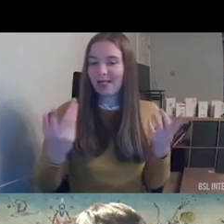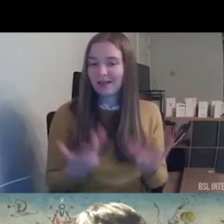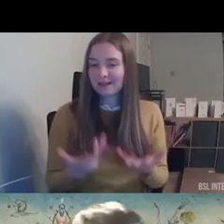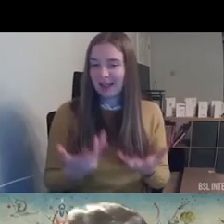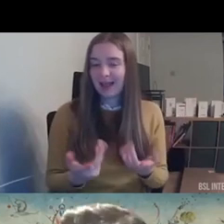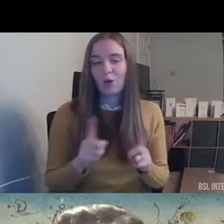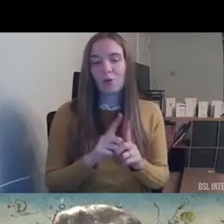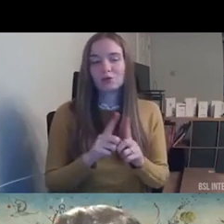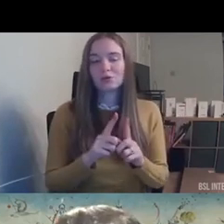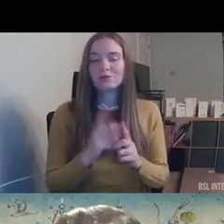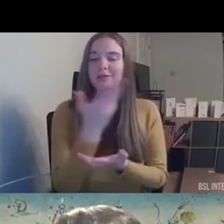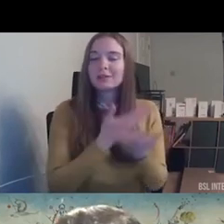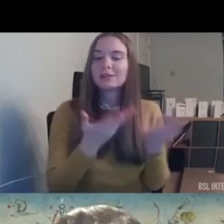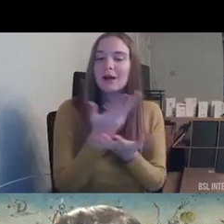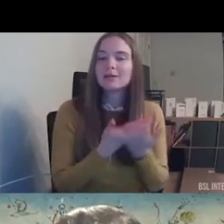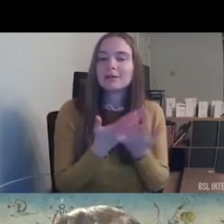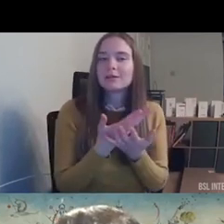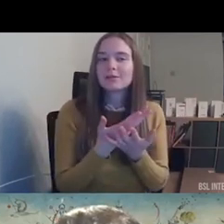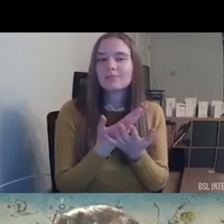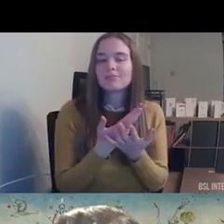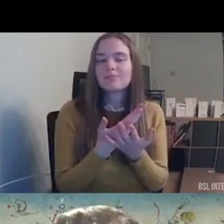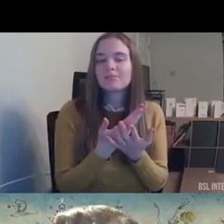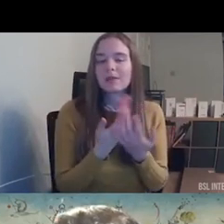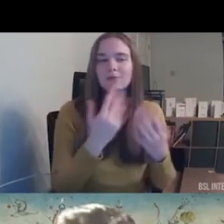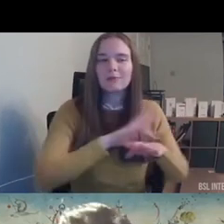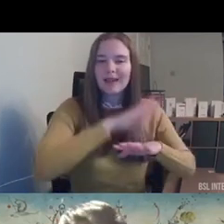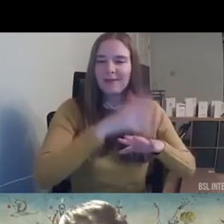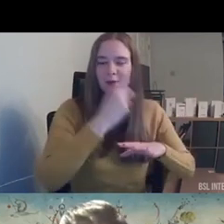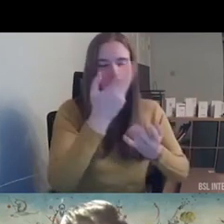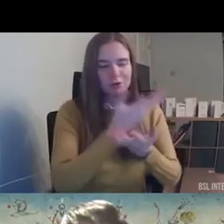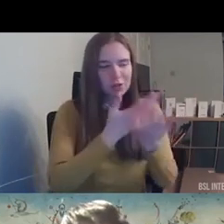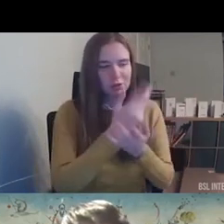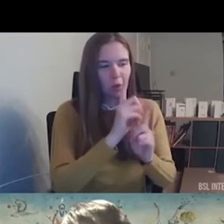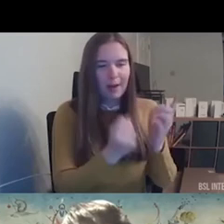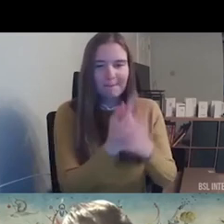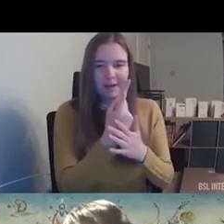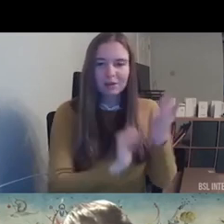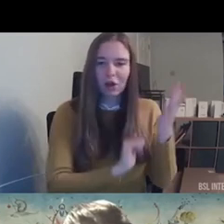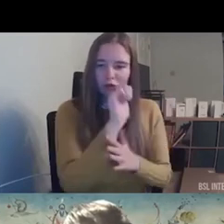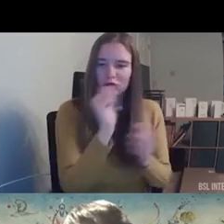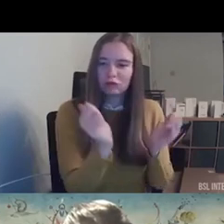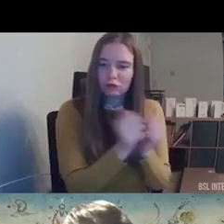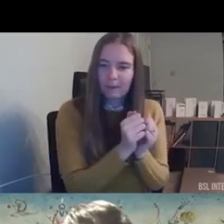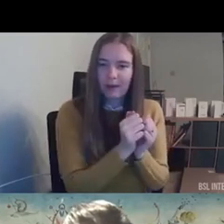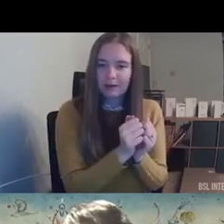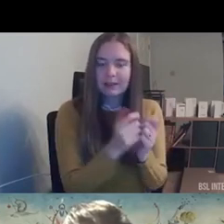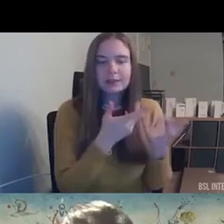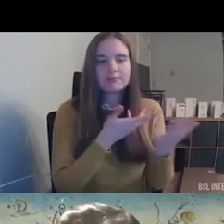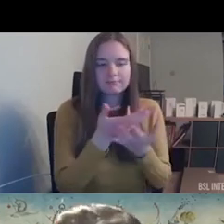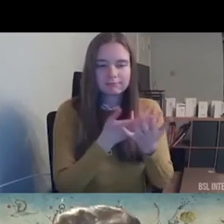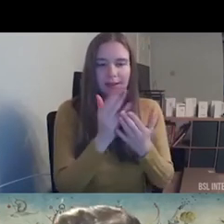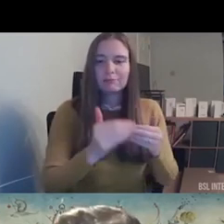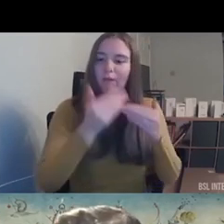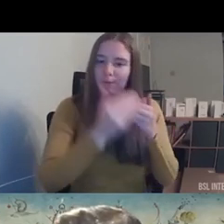what was done, come to an agreement. Yes, it was done. Let's reconcile and move forward into the